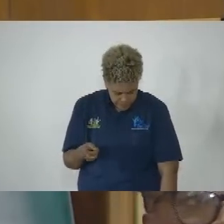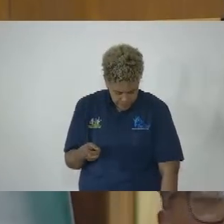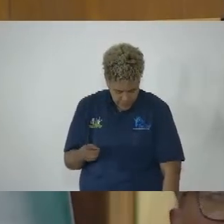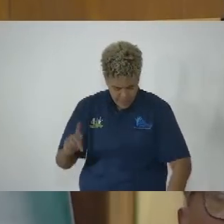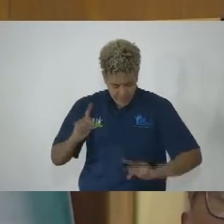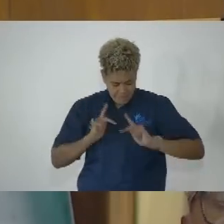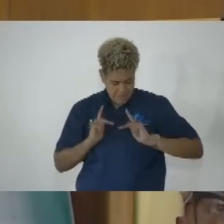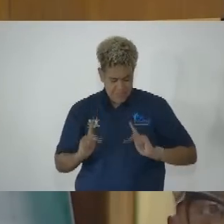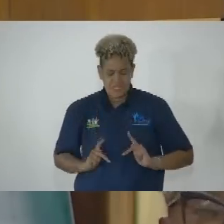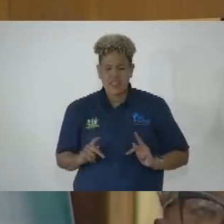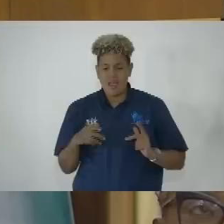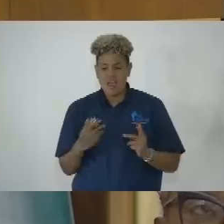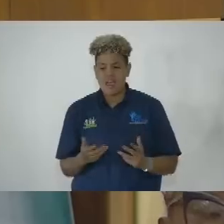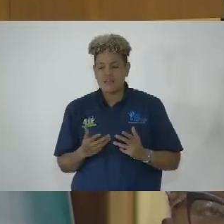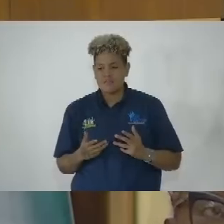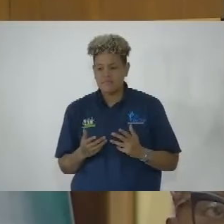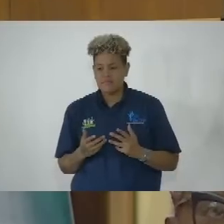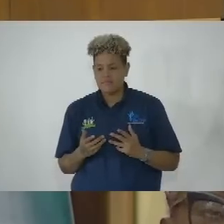physical